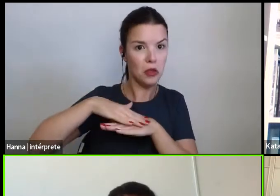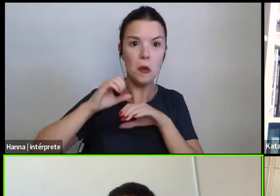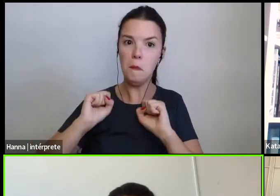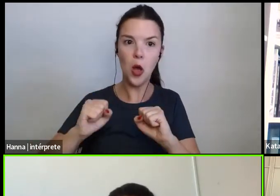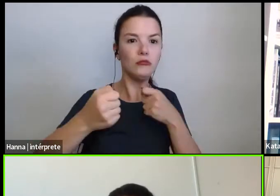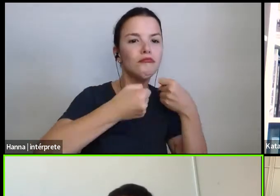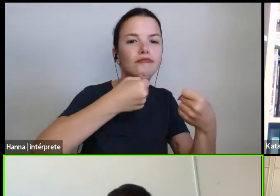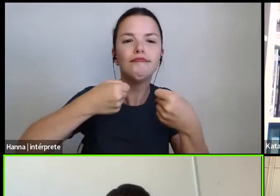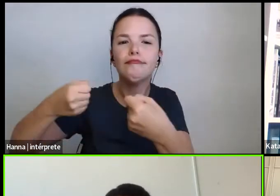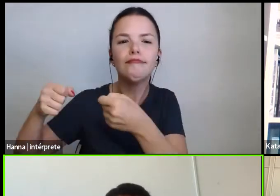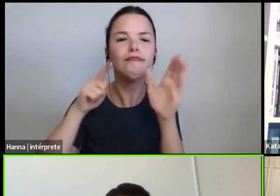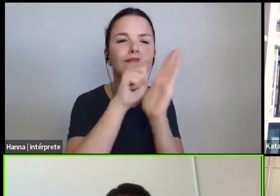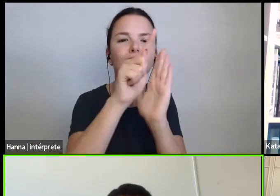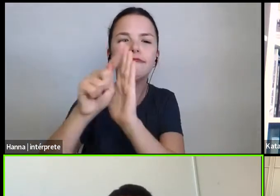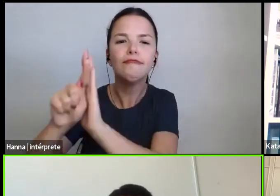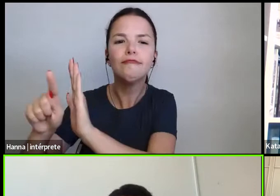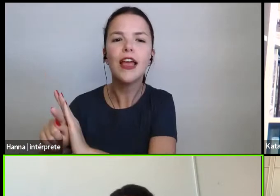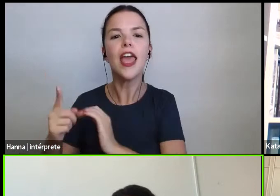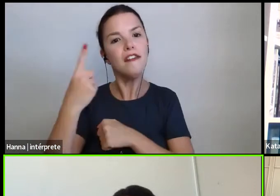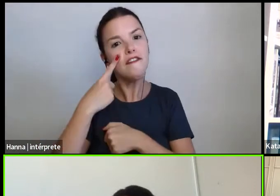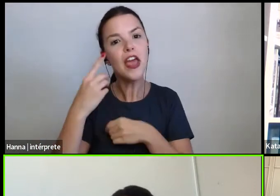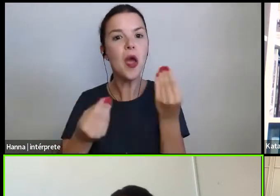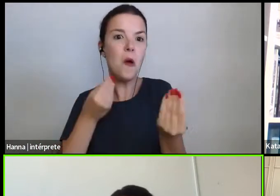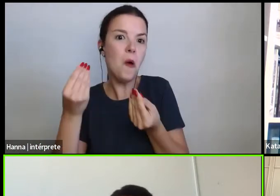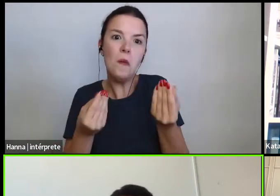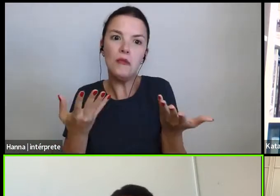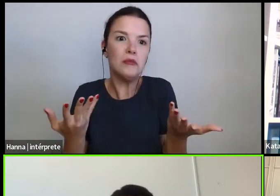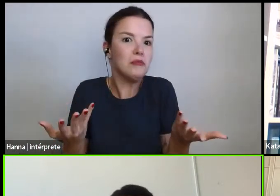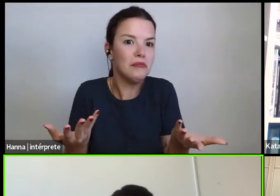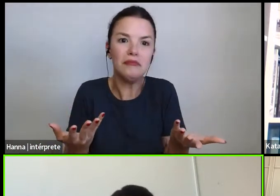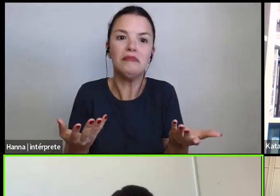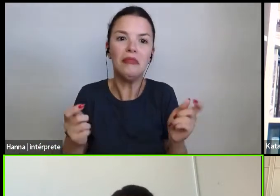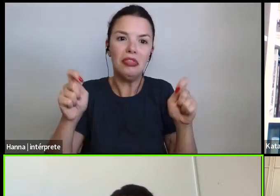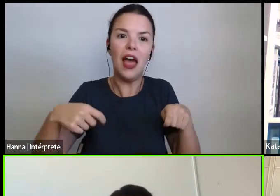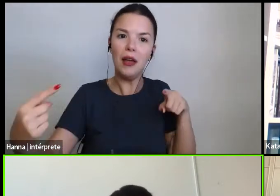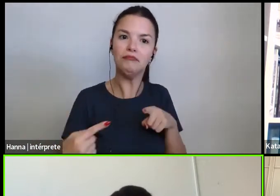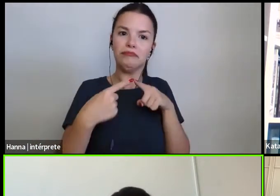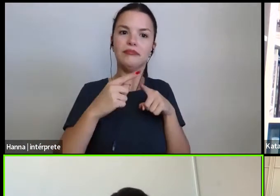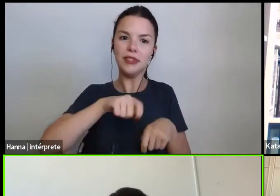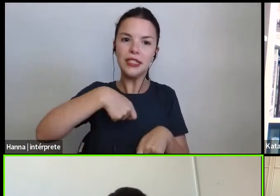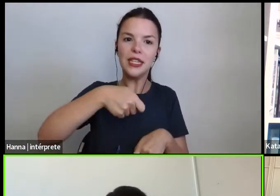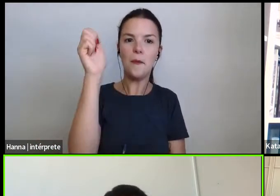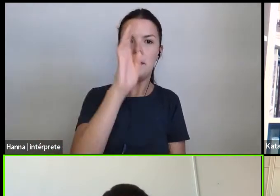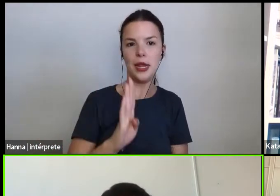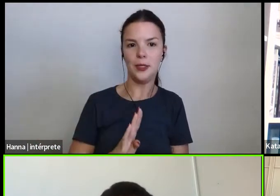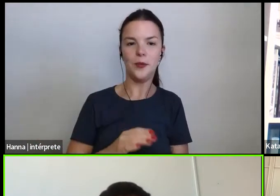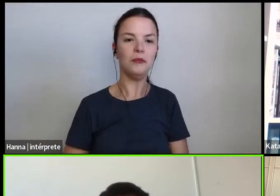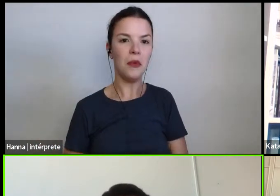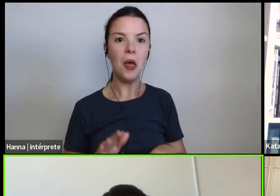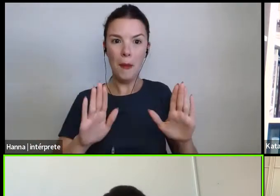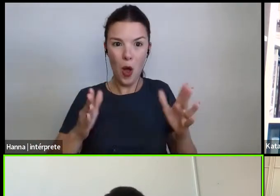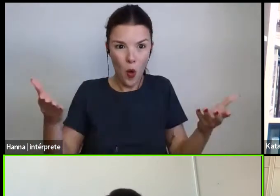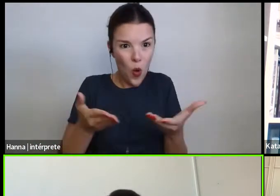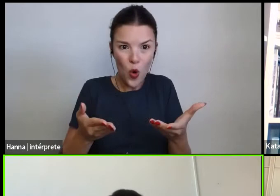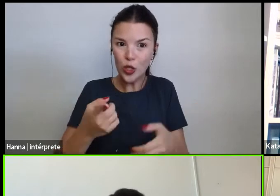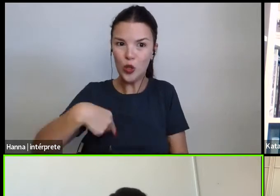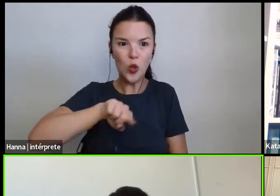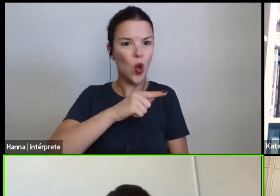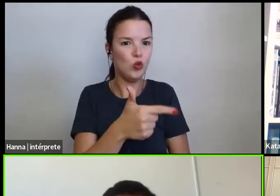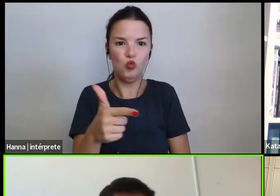better, or, so yeah, so as we don't have written records